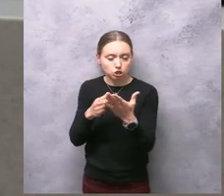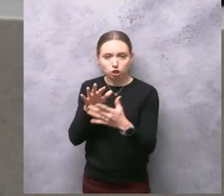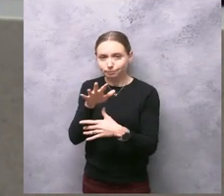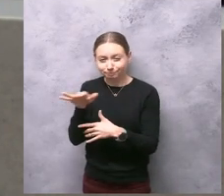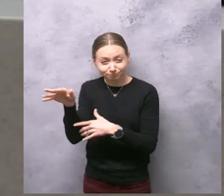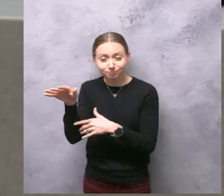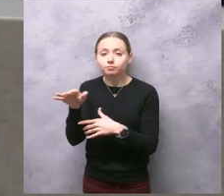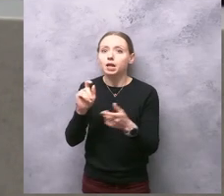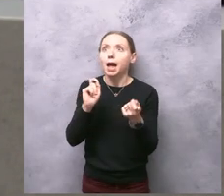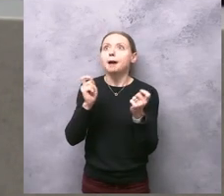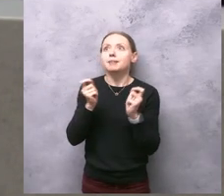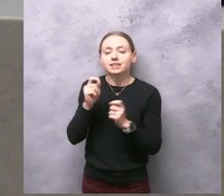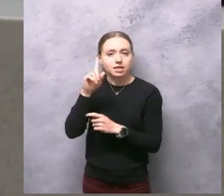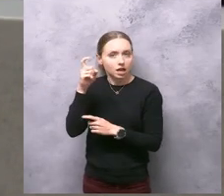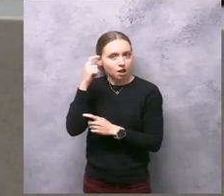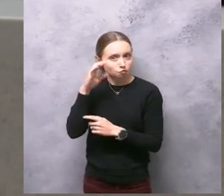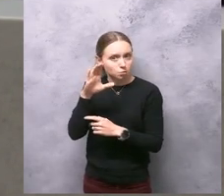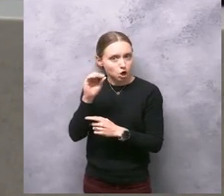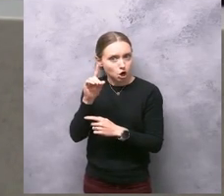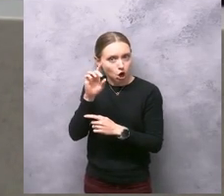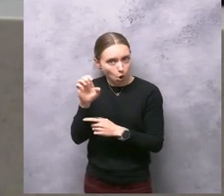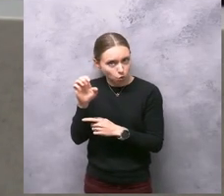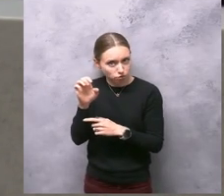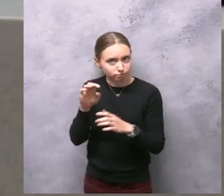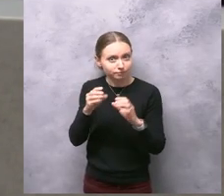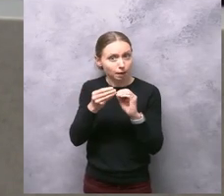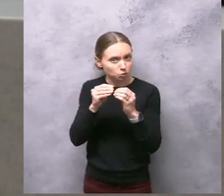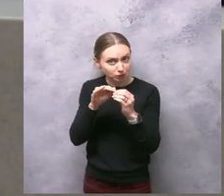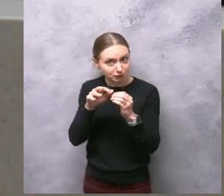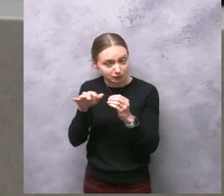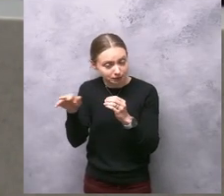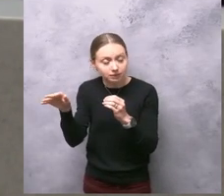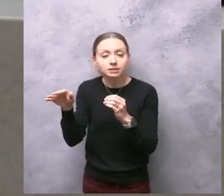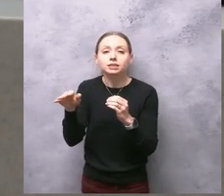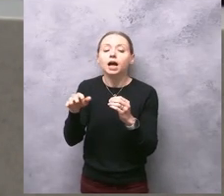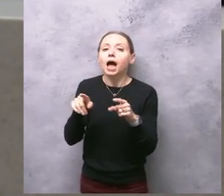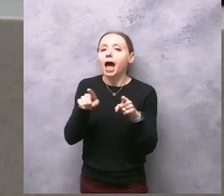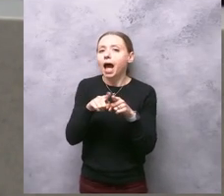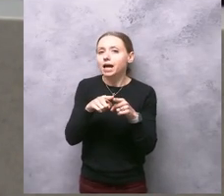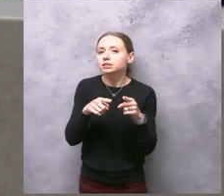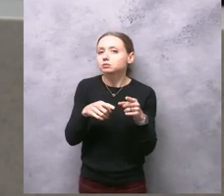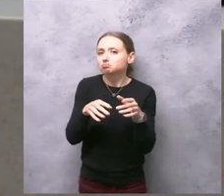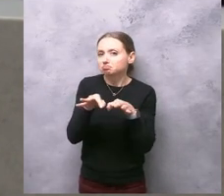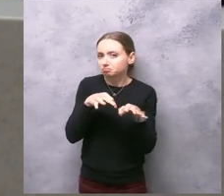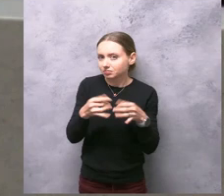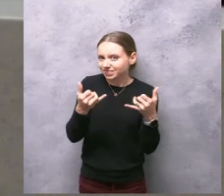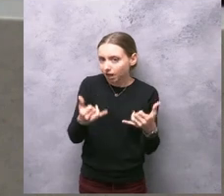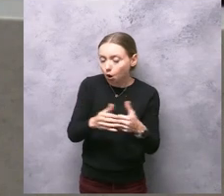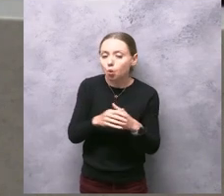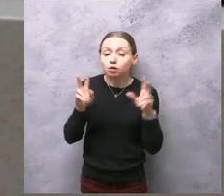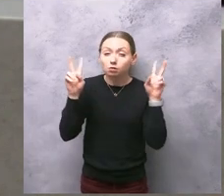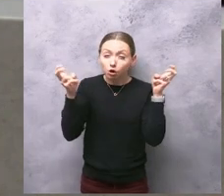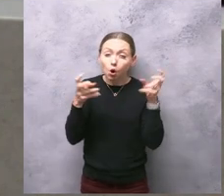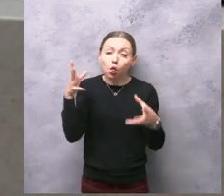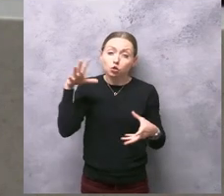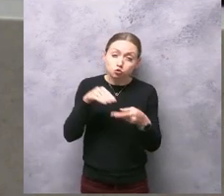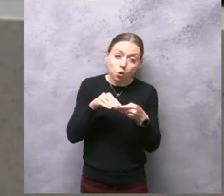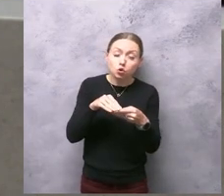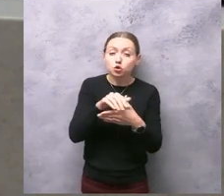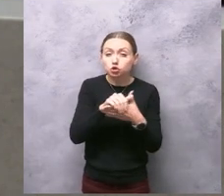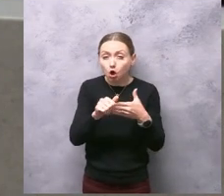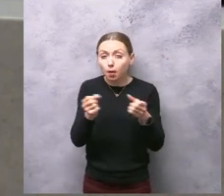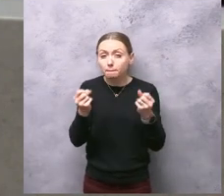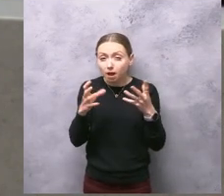Amending Government Code Section 403.302 Sections D2 as follows. Quote, the total dollar amount of any